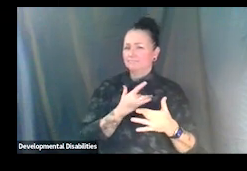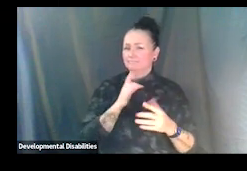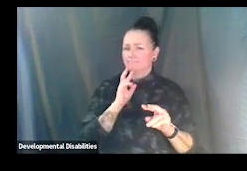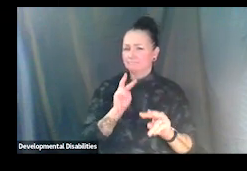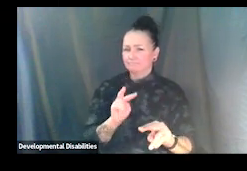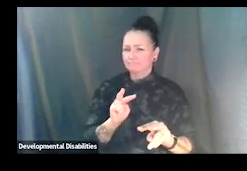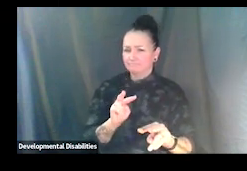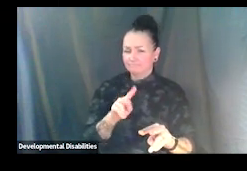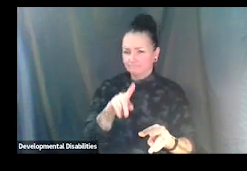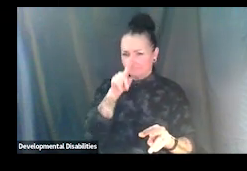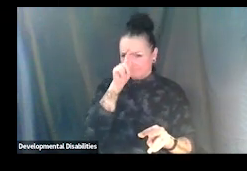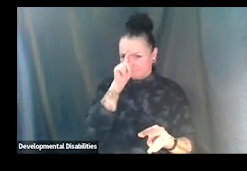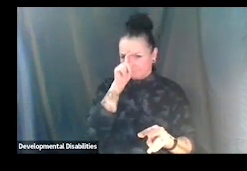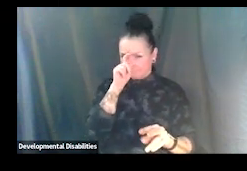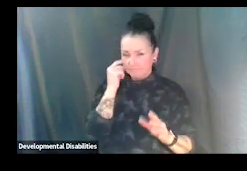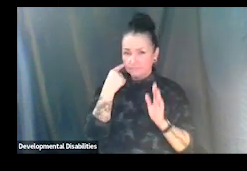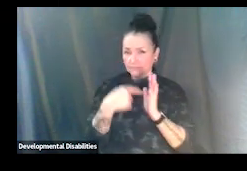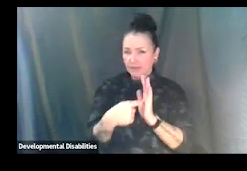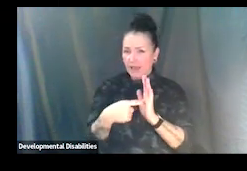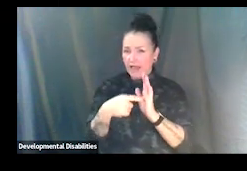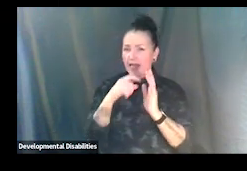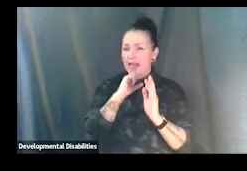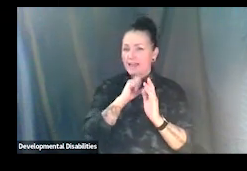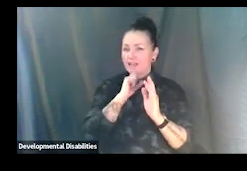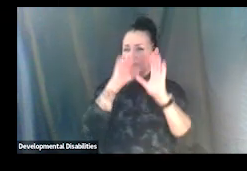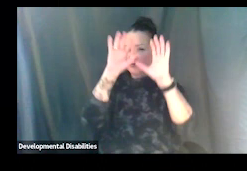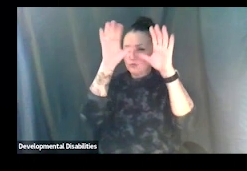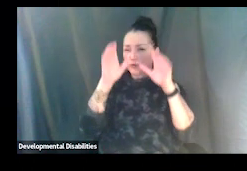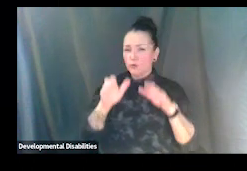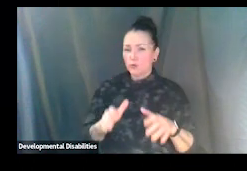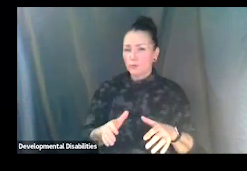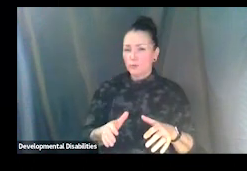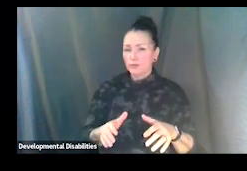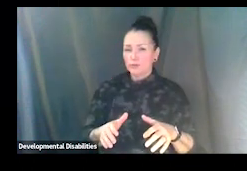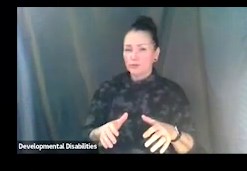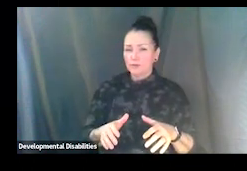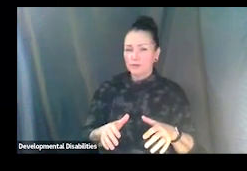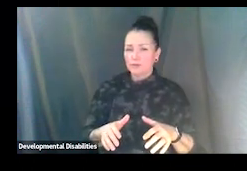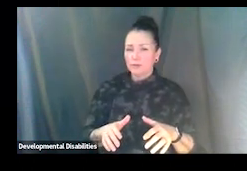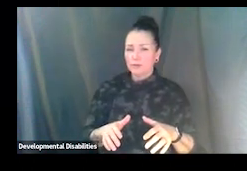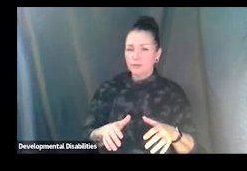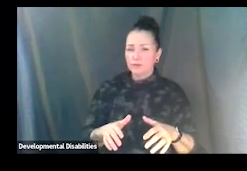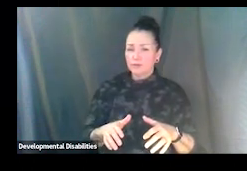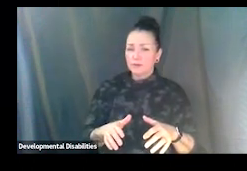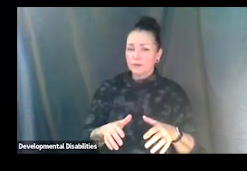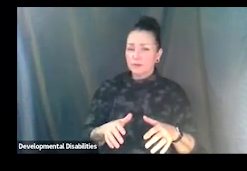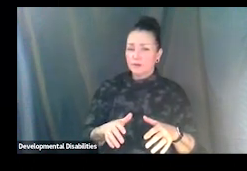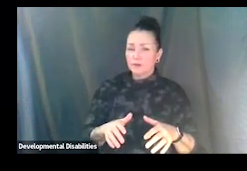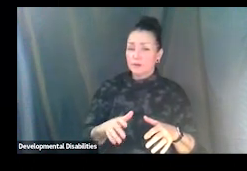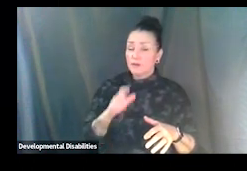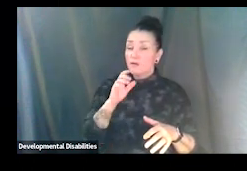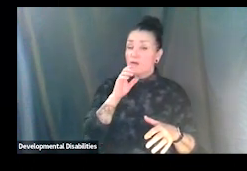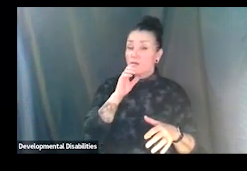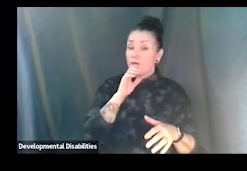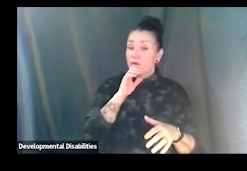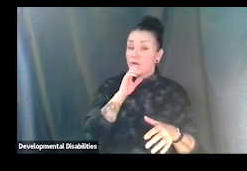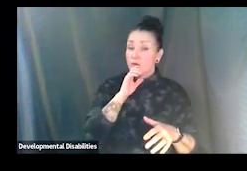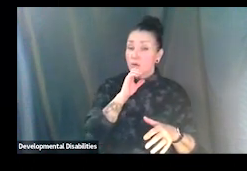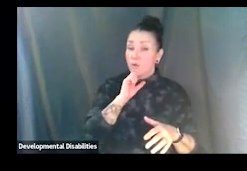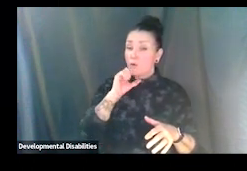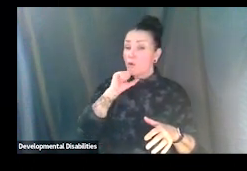If we look at age group, we can see that obviously the older people get, the more medicines are used. But the fact